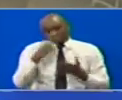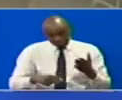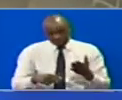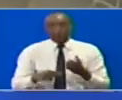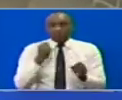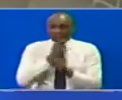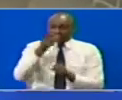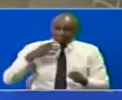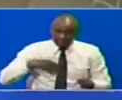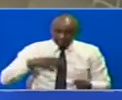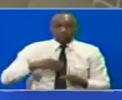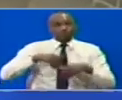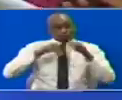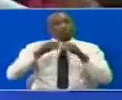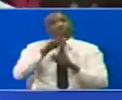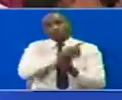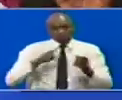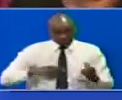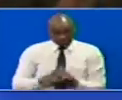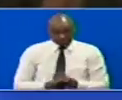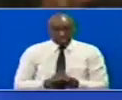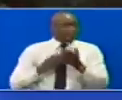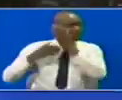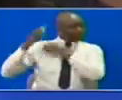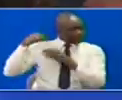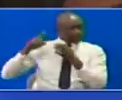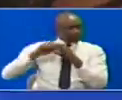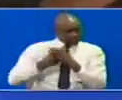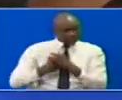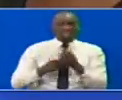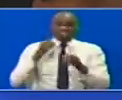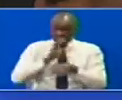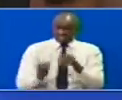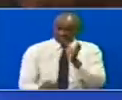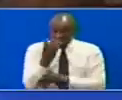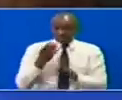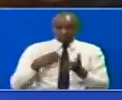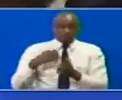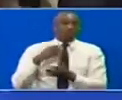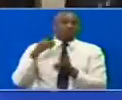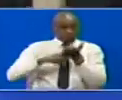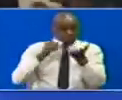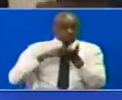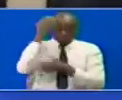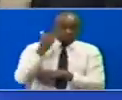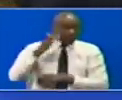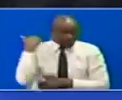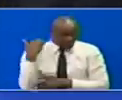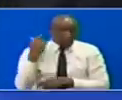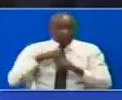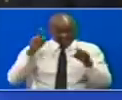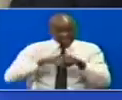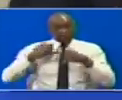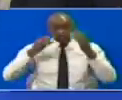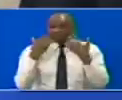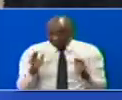that they may seek the Lord. Initially, the church was established to serve the European Anglicans, but after